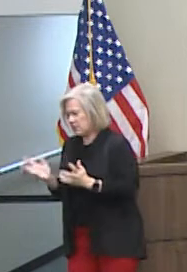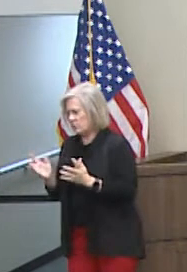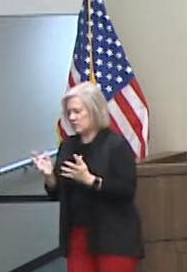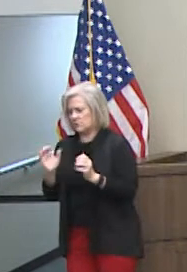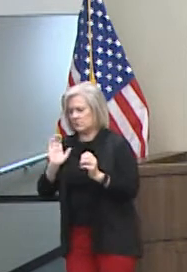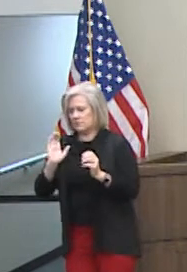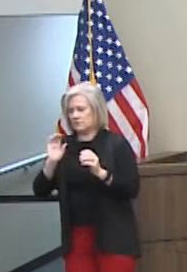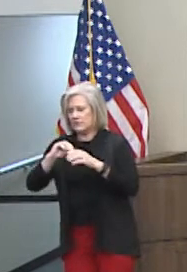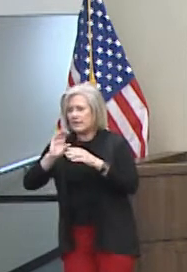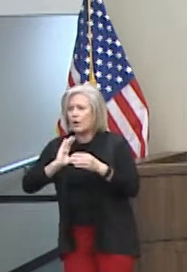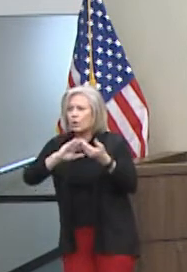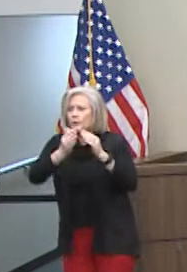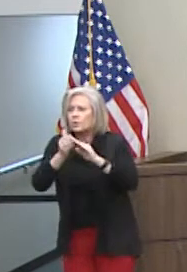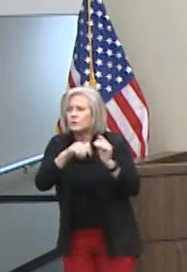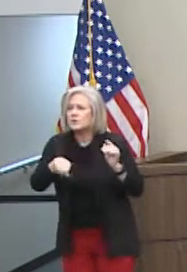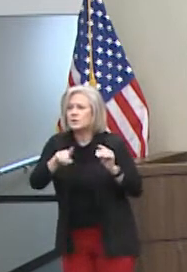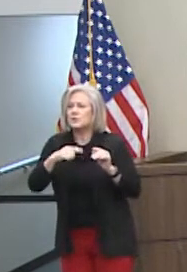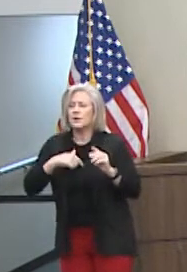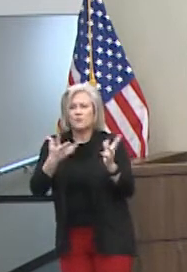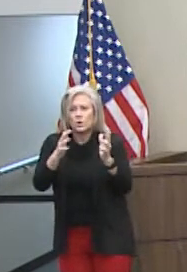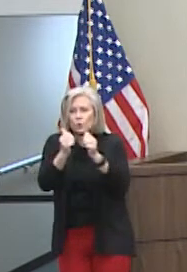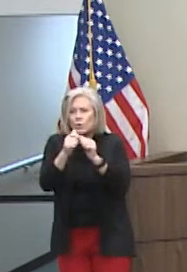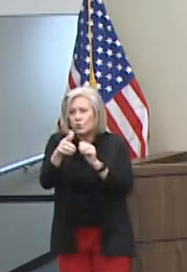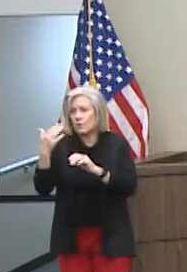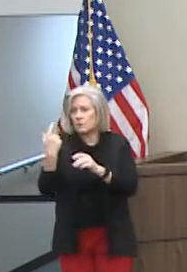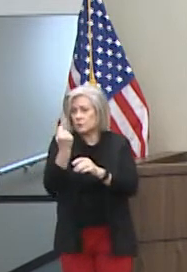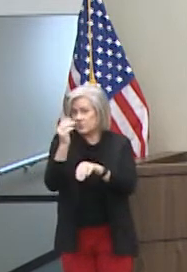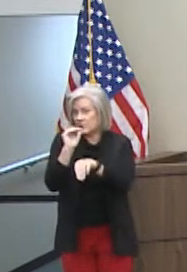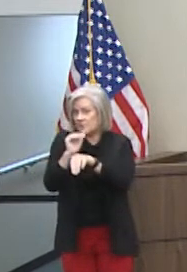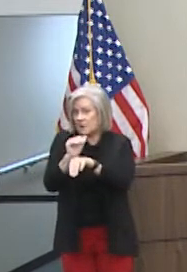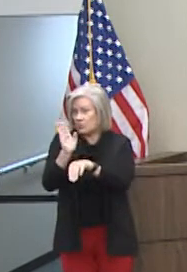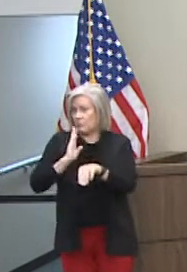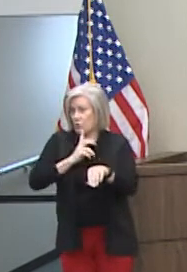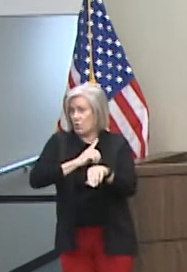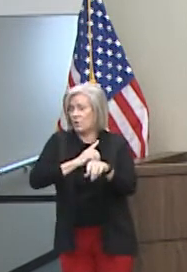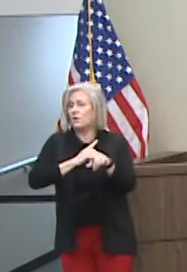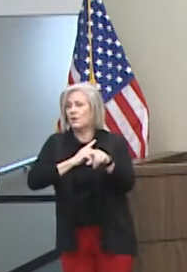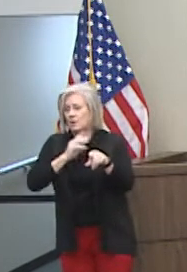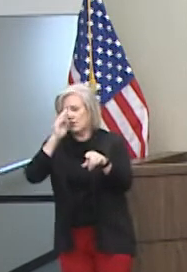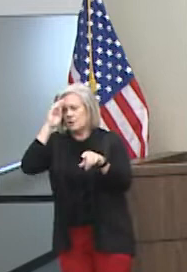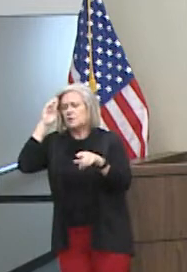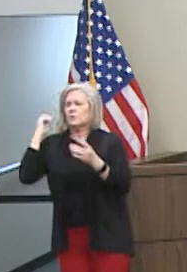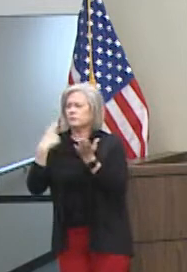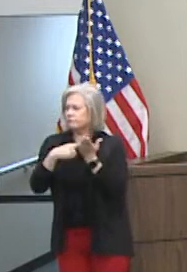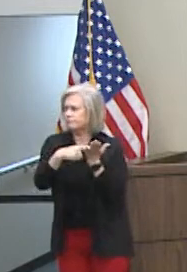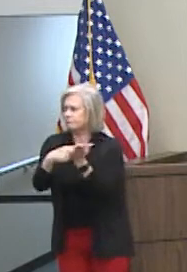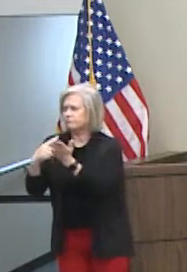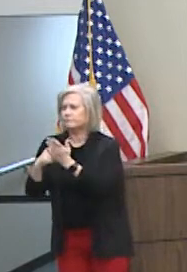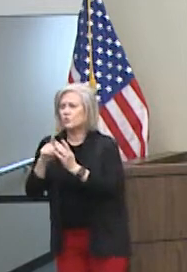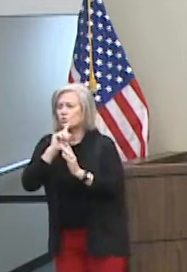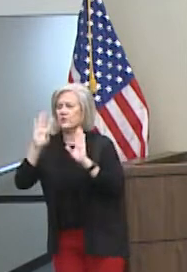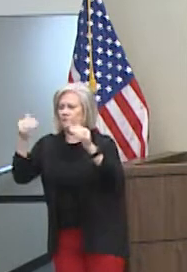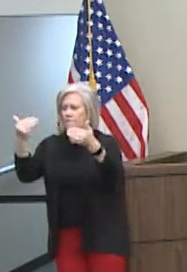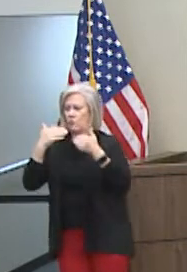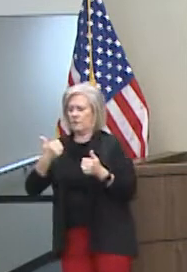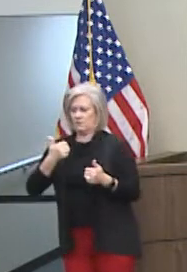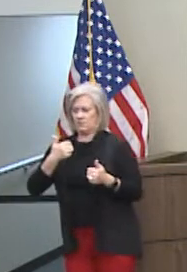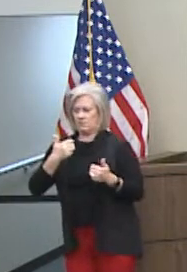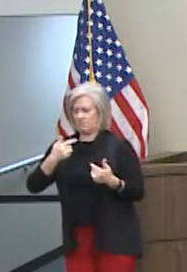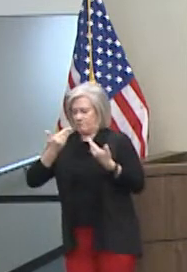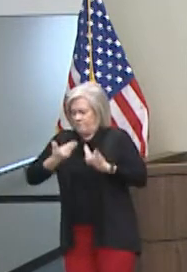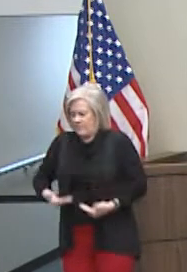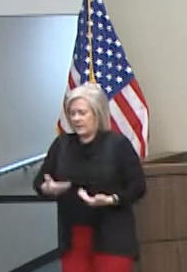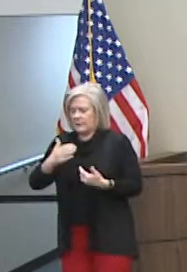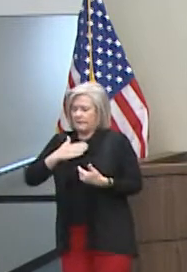community, including my conversations with you Tuesday night. The discussion has become more about me and my poor decisions than